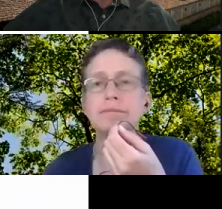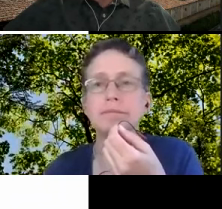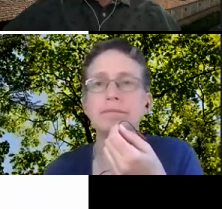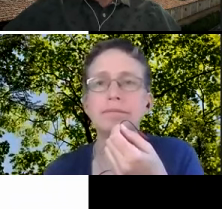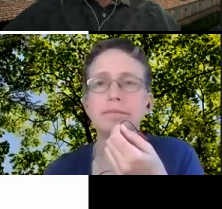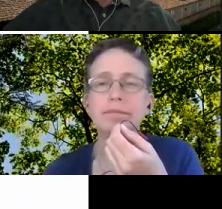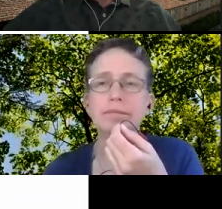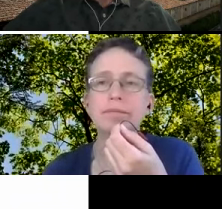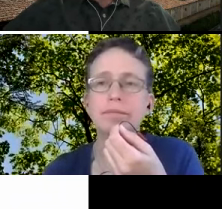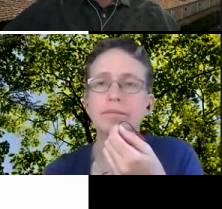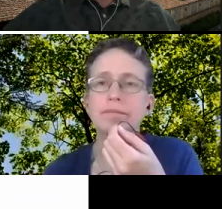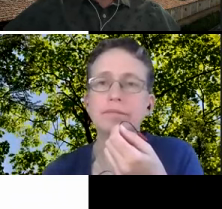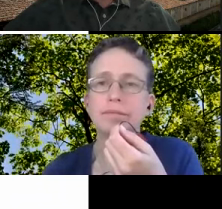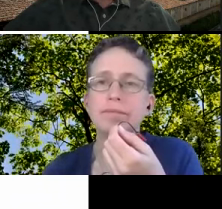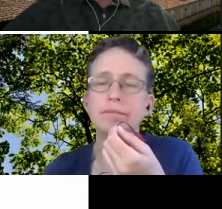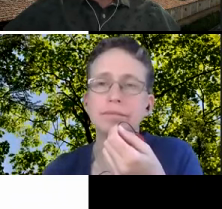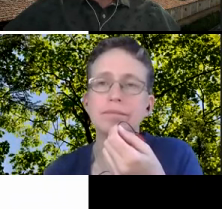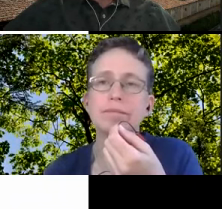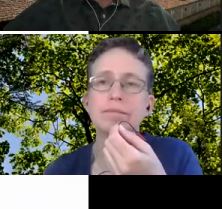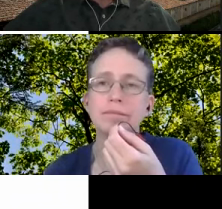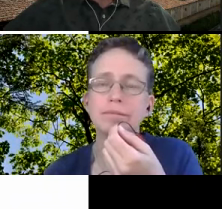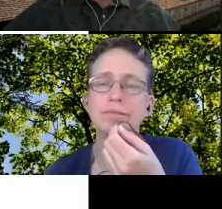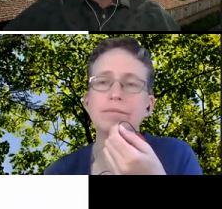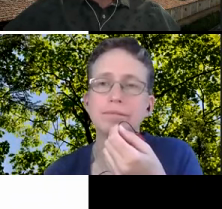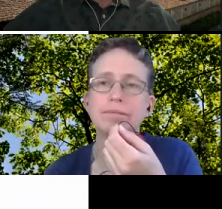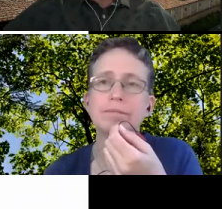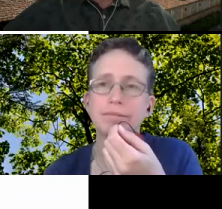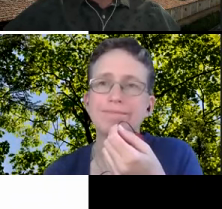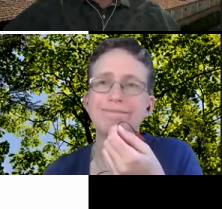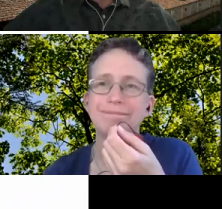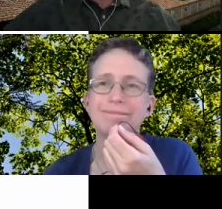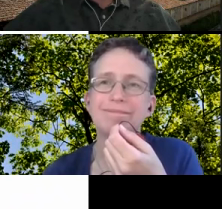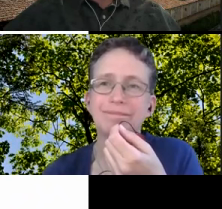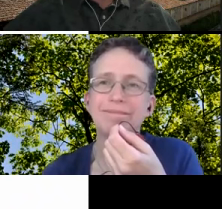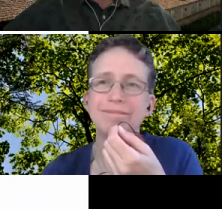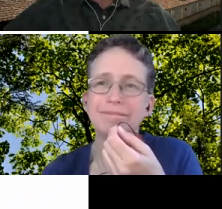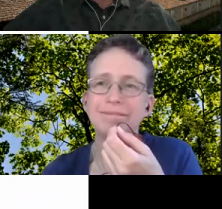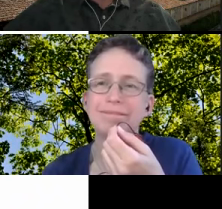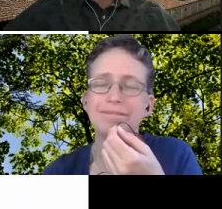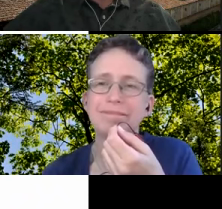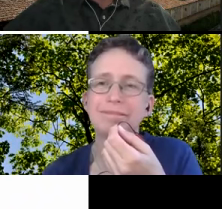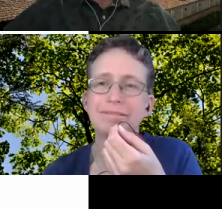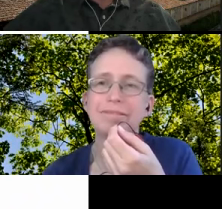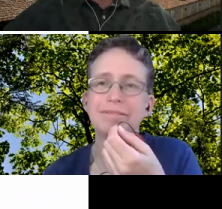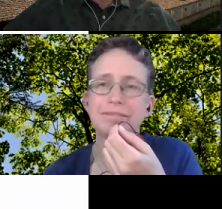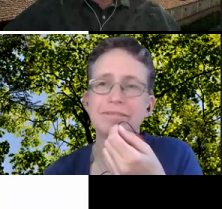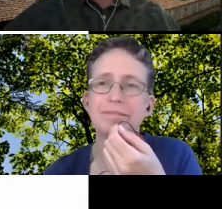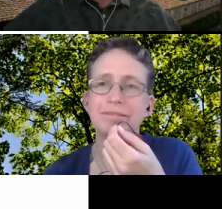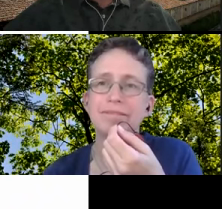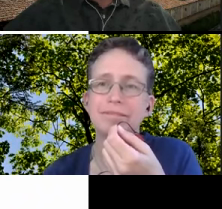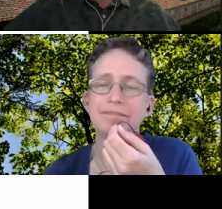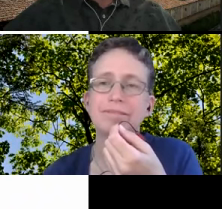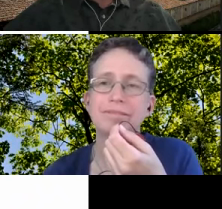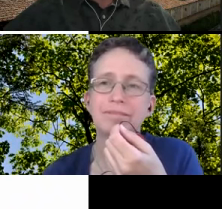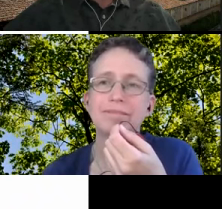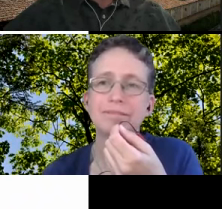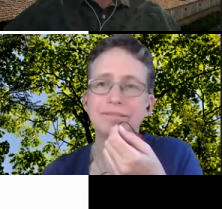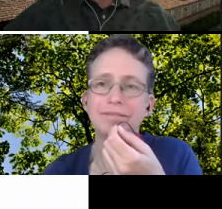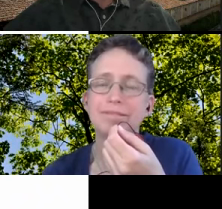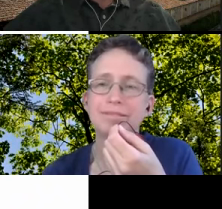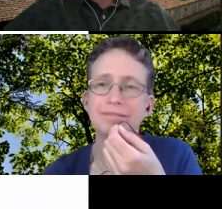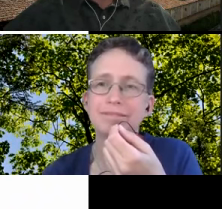really nice. Central Park comes to mind as this amazing, massive park in the middle of the